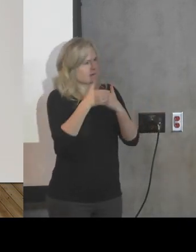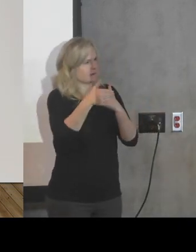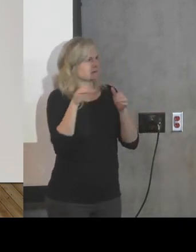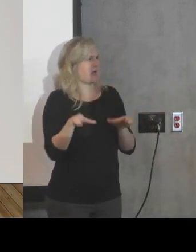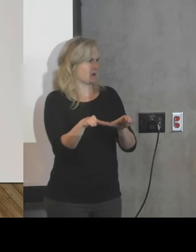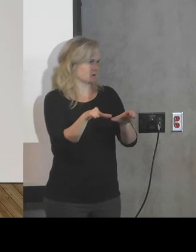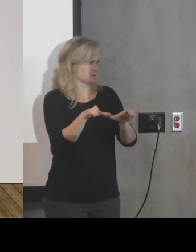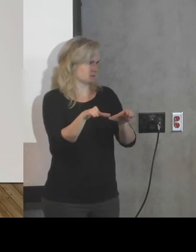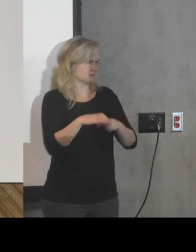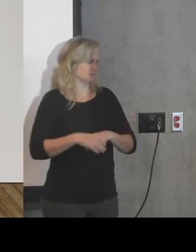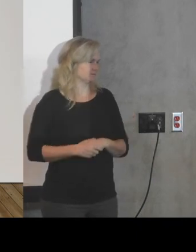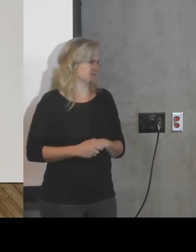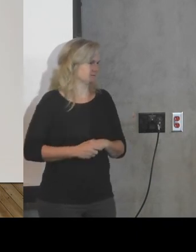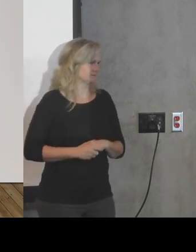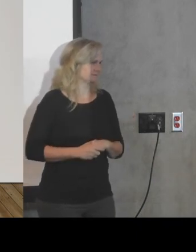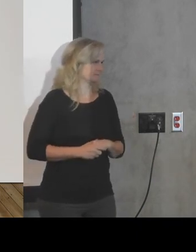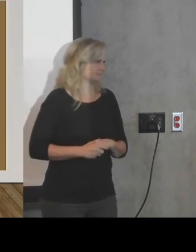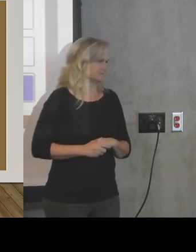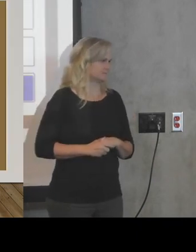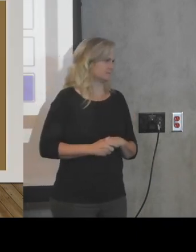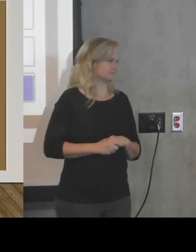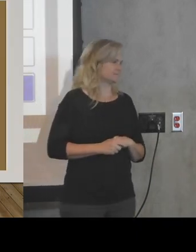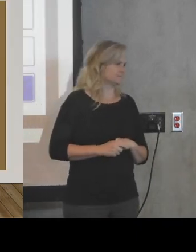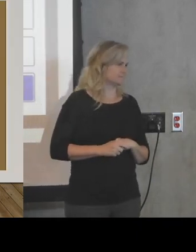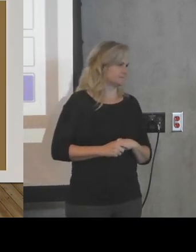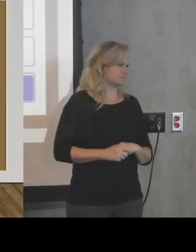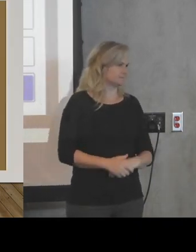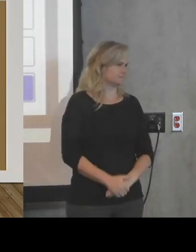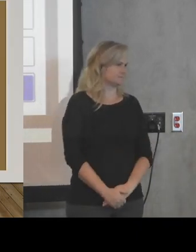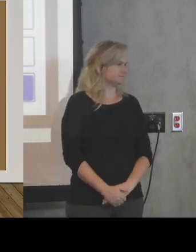you want to say more on that?